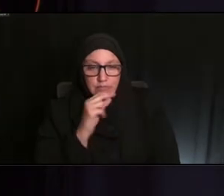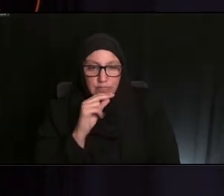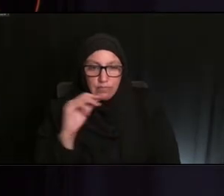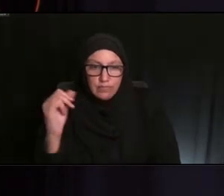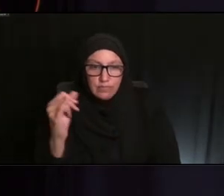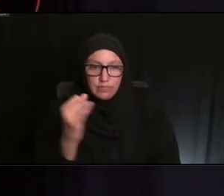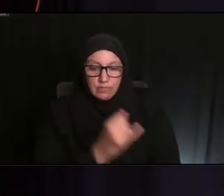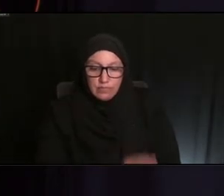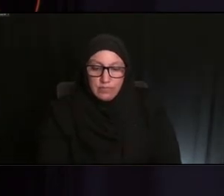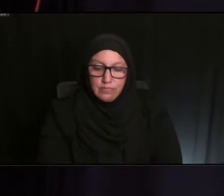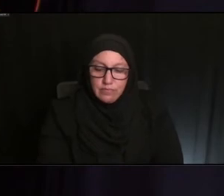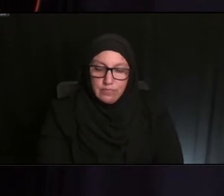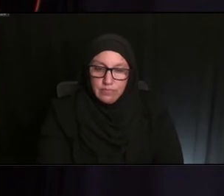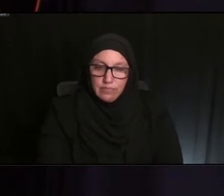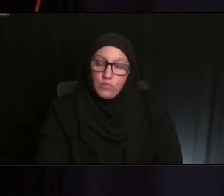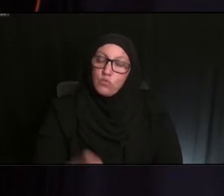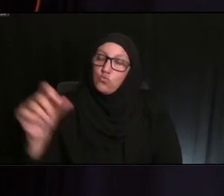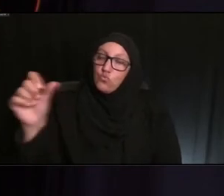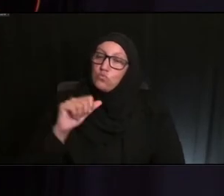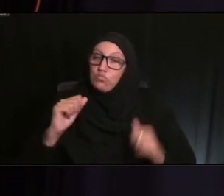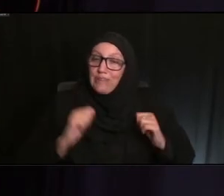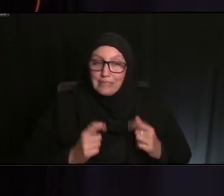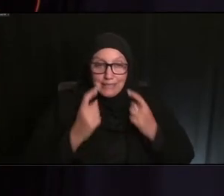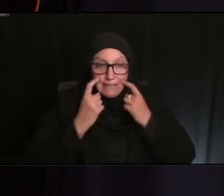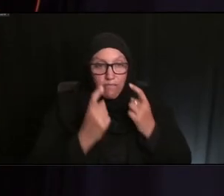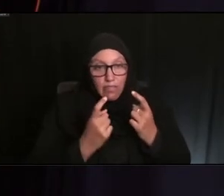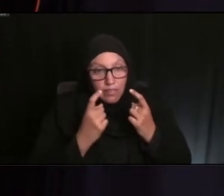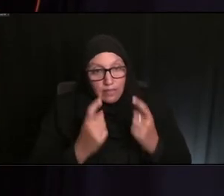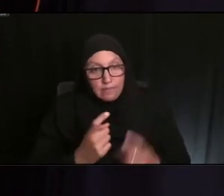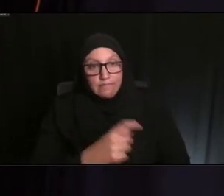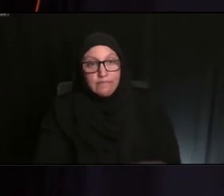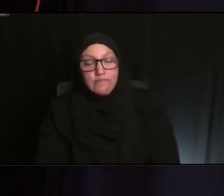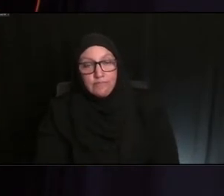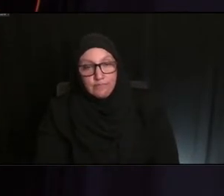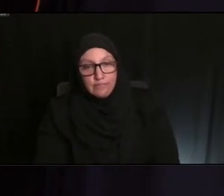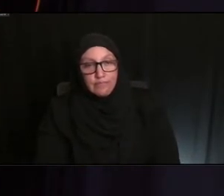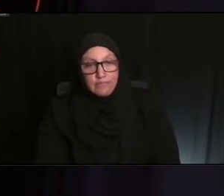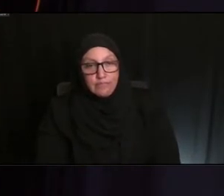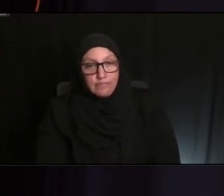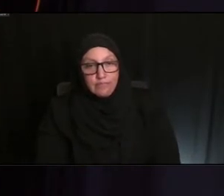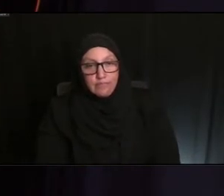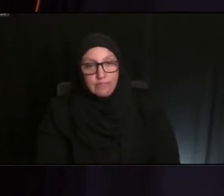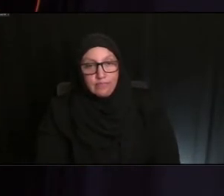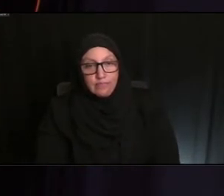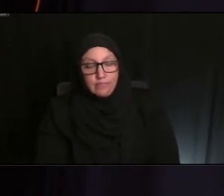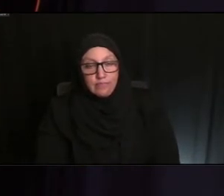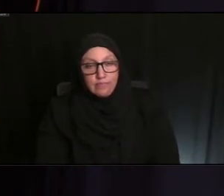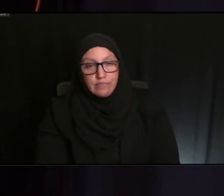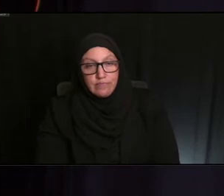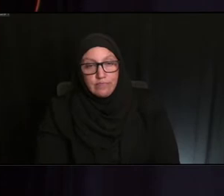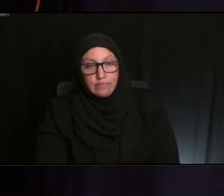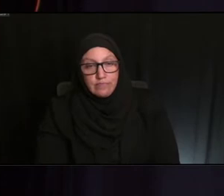precaution. But with the divinely appointed imam, there is no precaution.